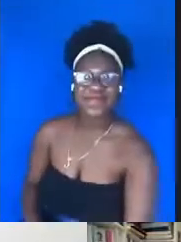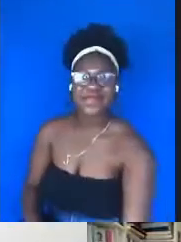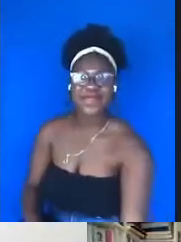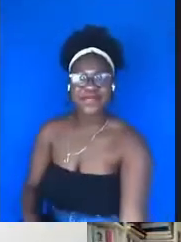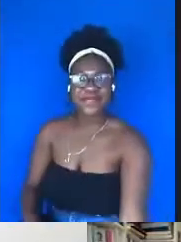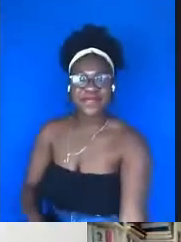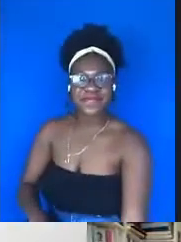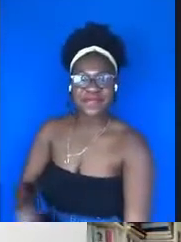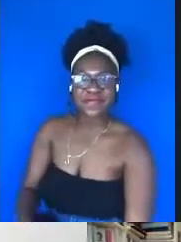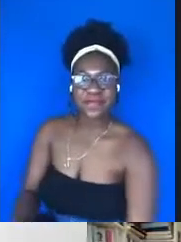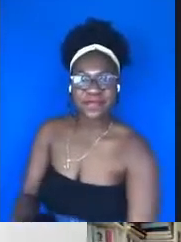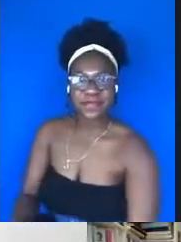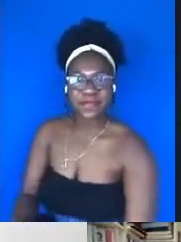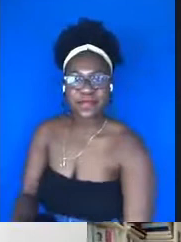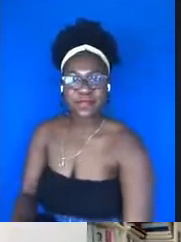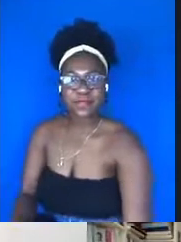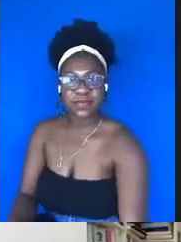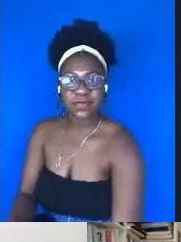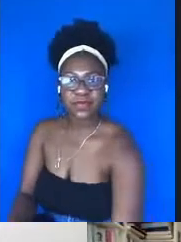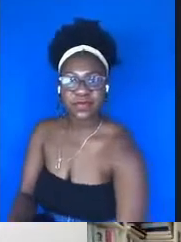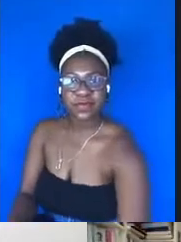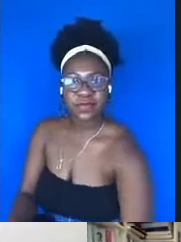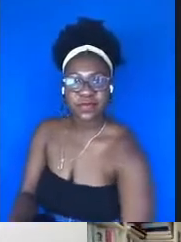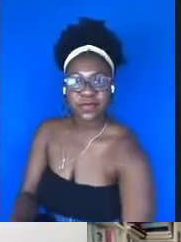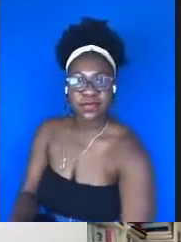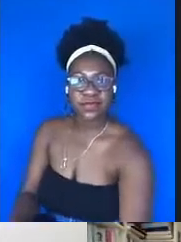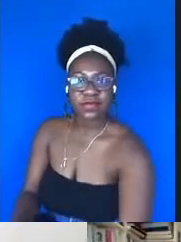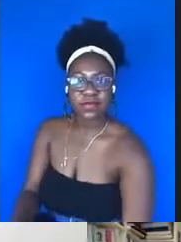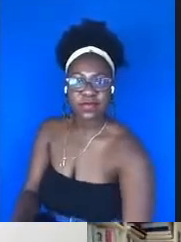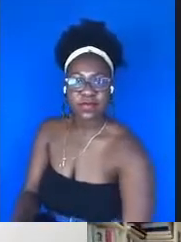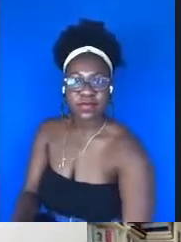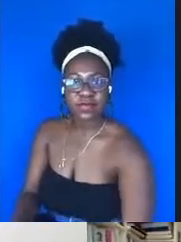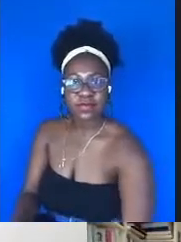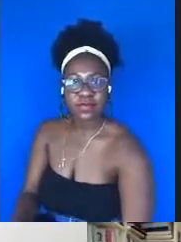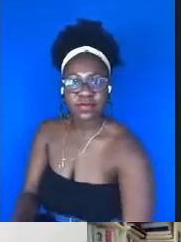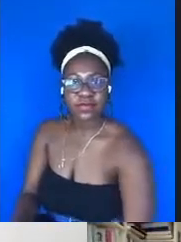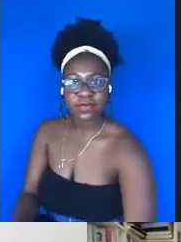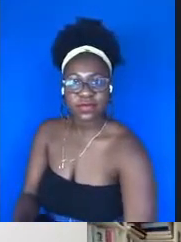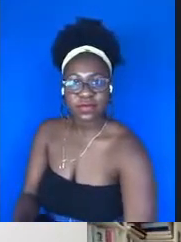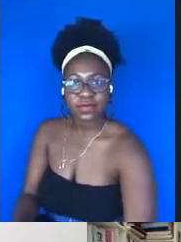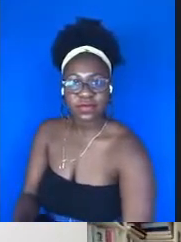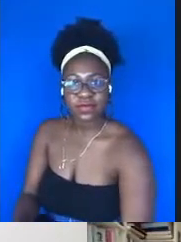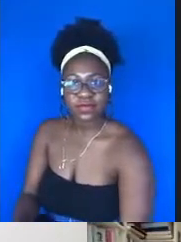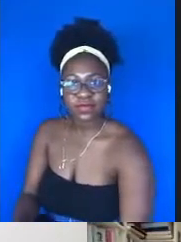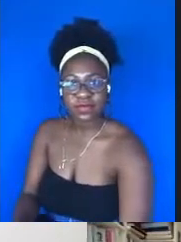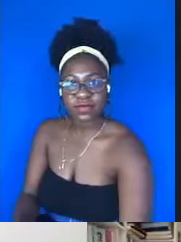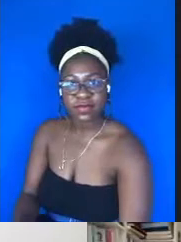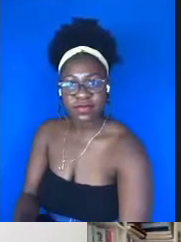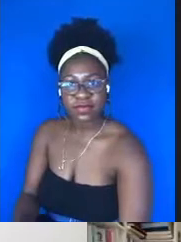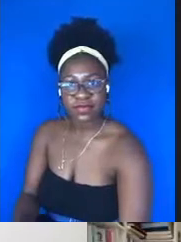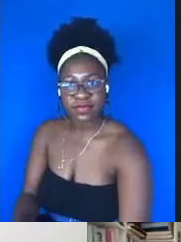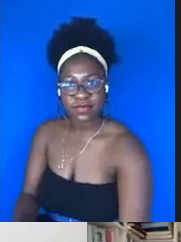Also, I want to touch on something that I just find that's like really wonderful about the three witches is just their relationship to each